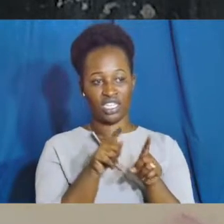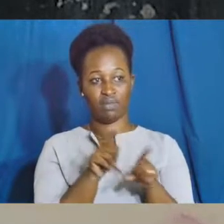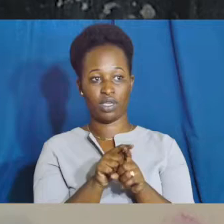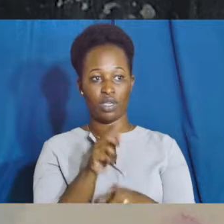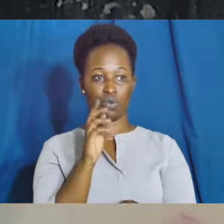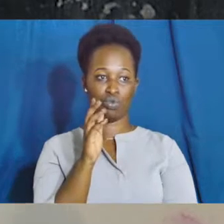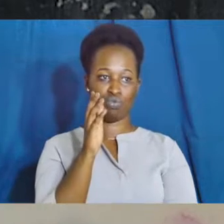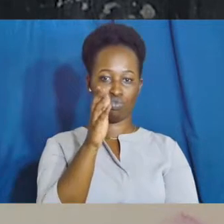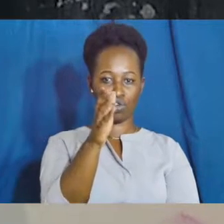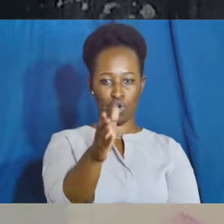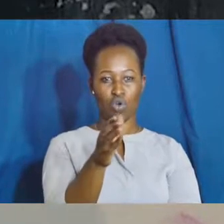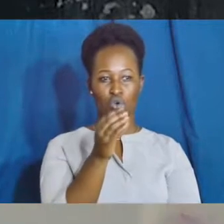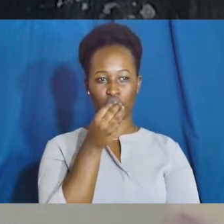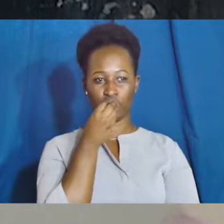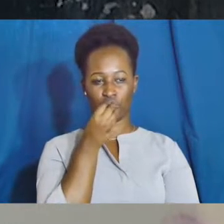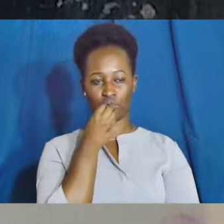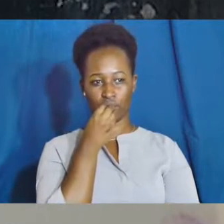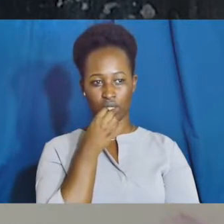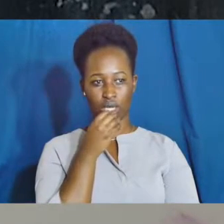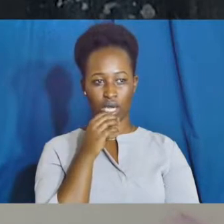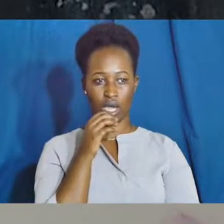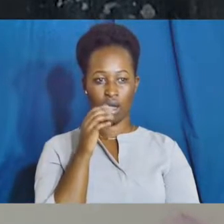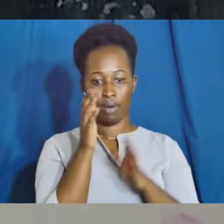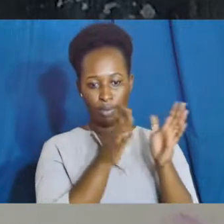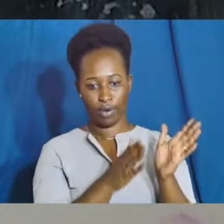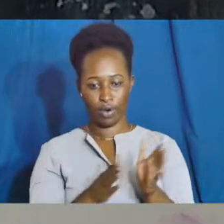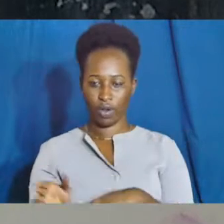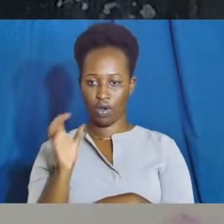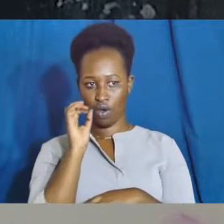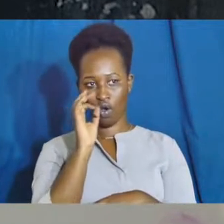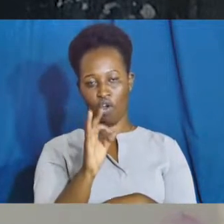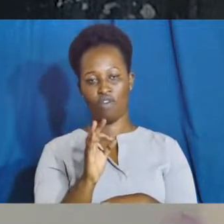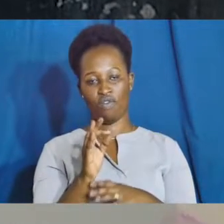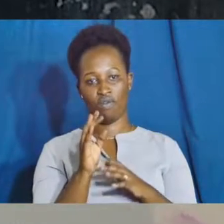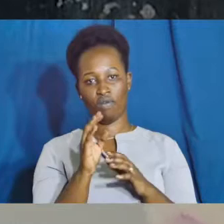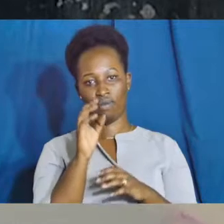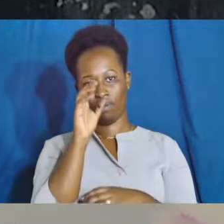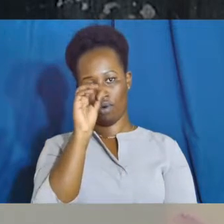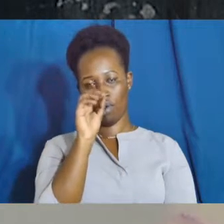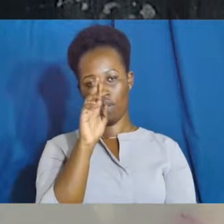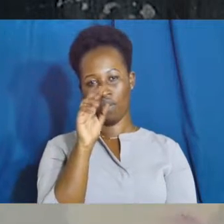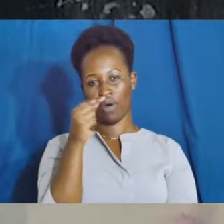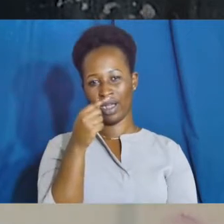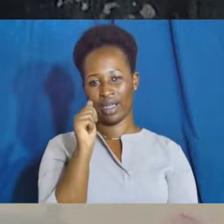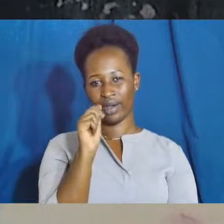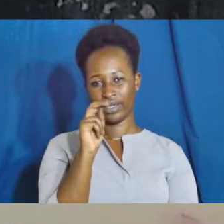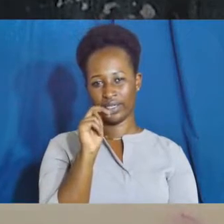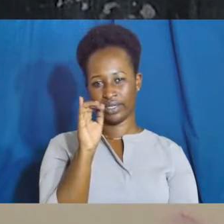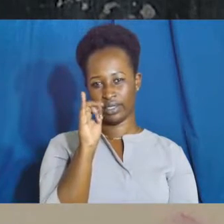linear nutrition sequence of organisms. A food chain is the